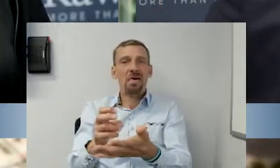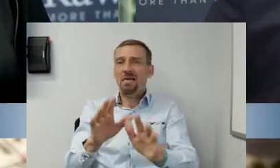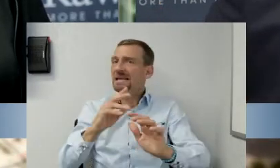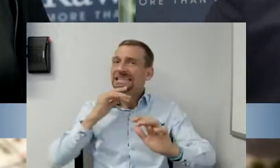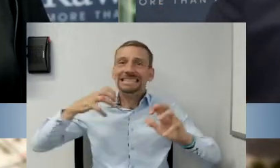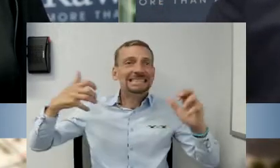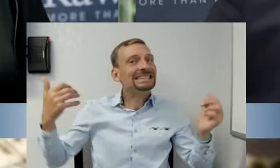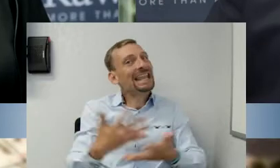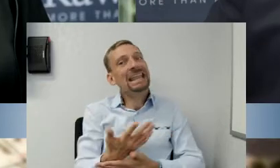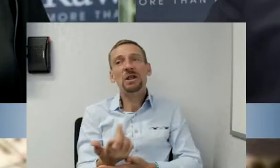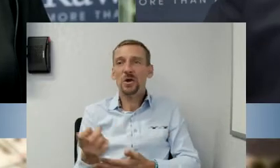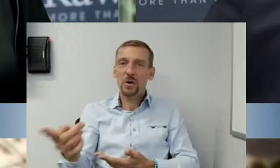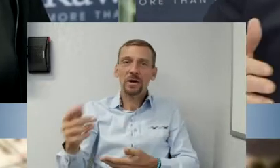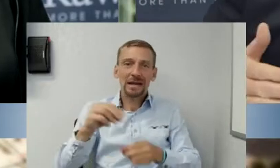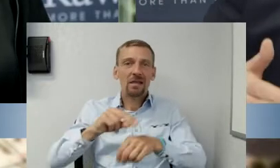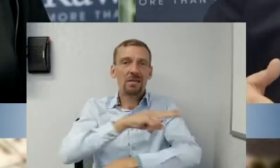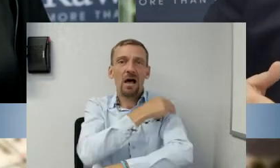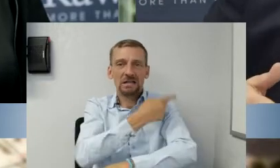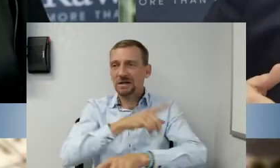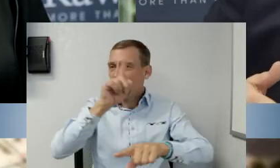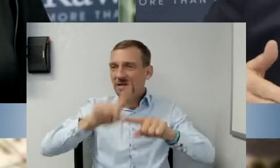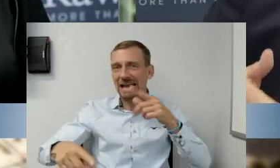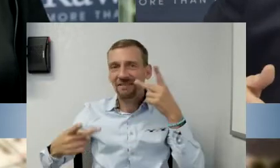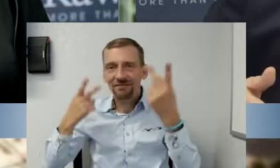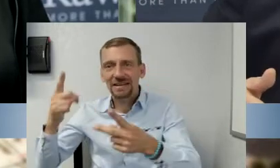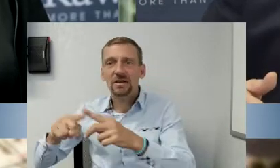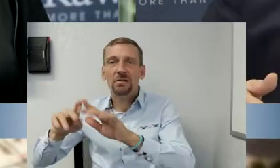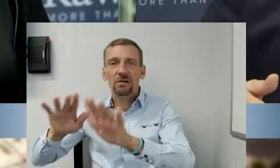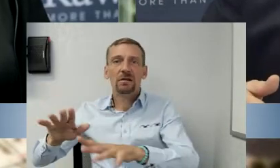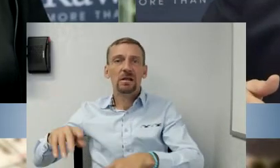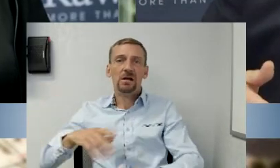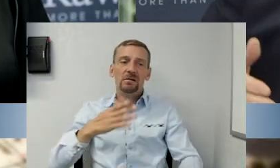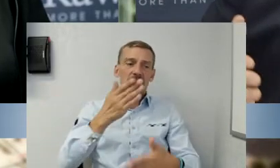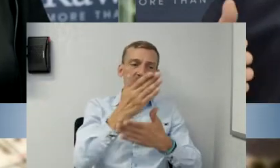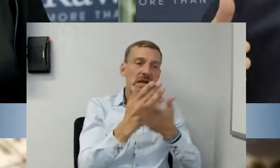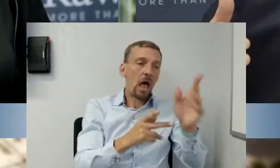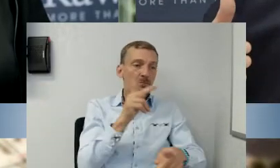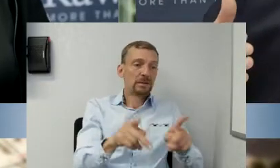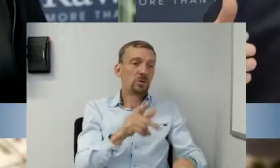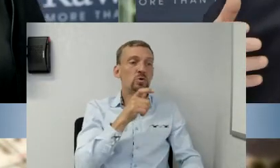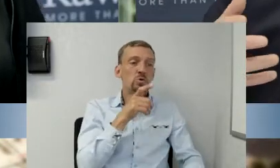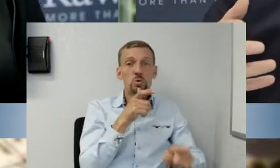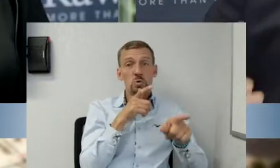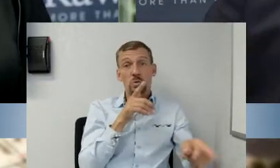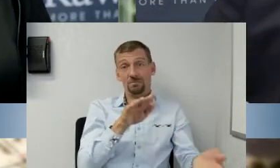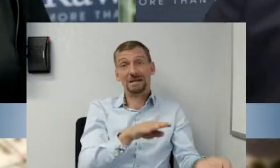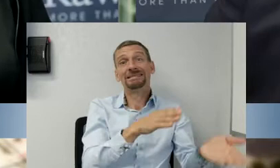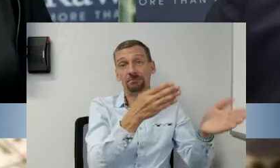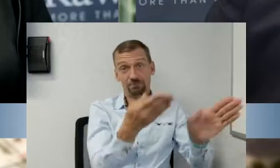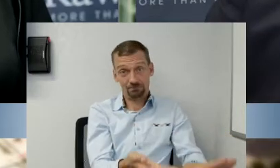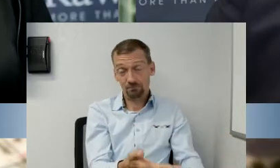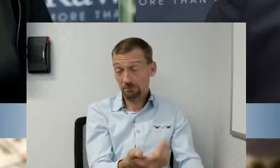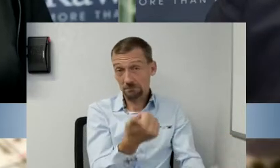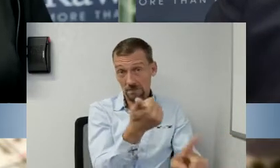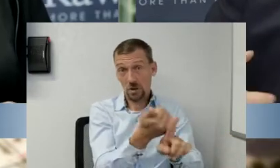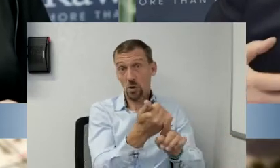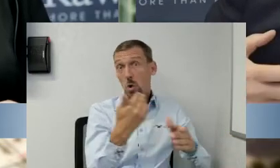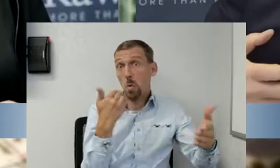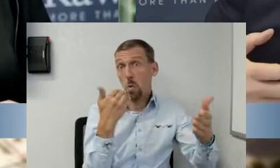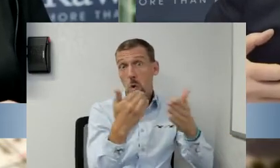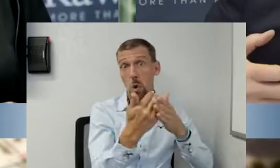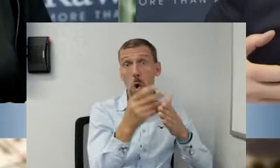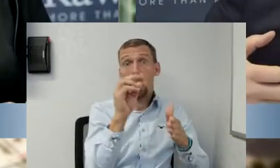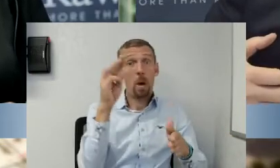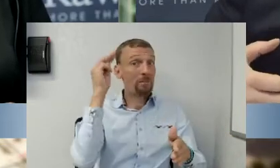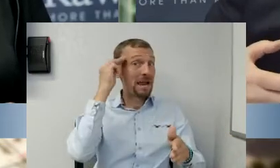still definitely have the exceptions, people that are dying, those that might have some mental